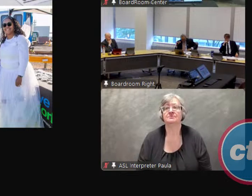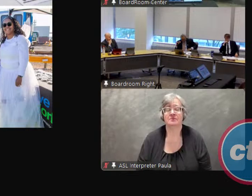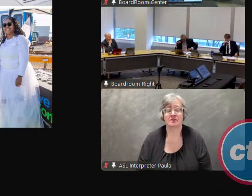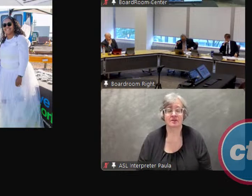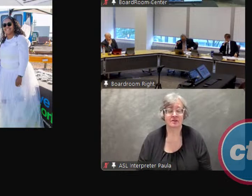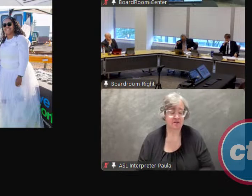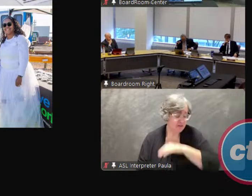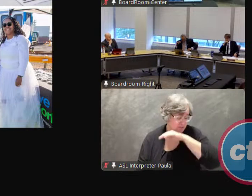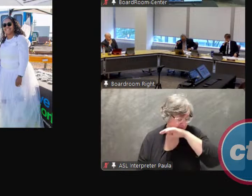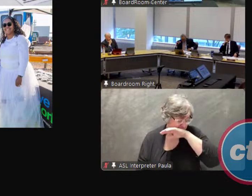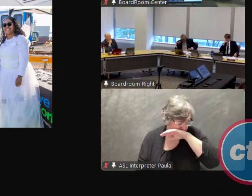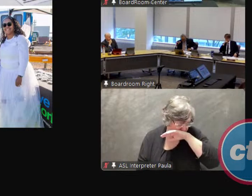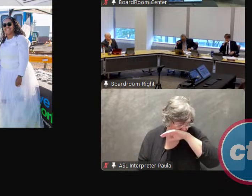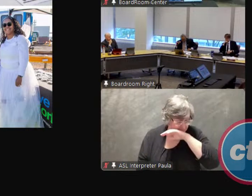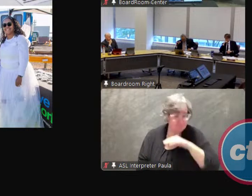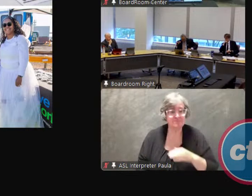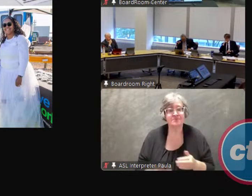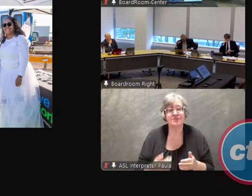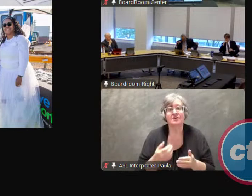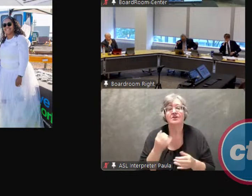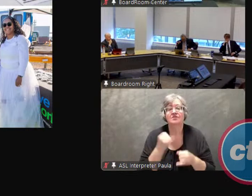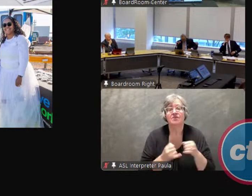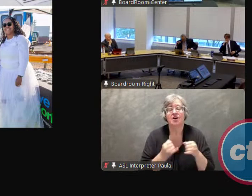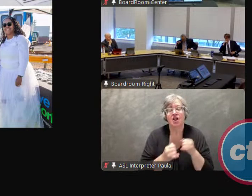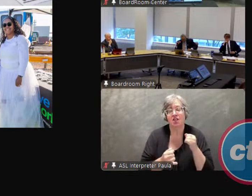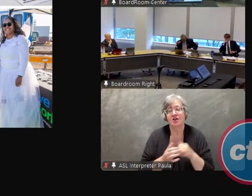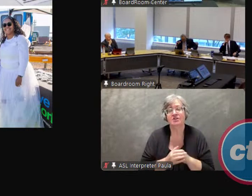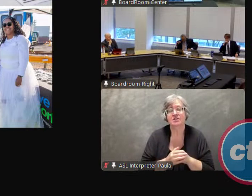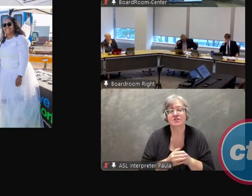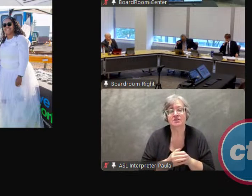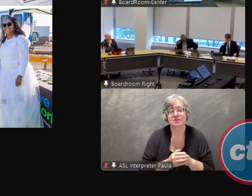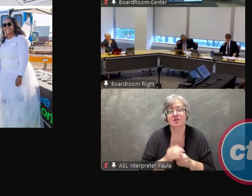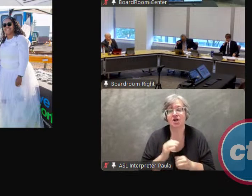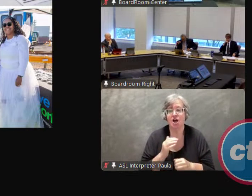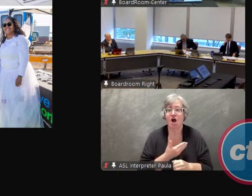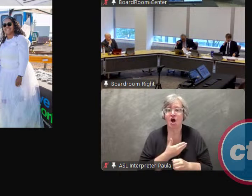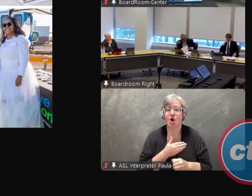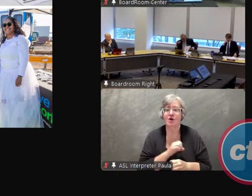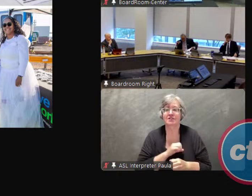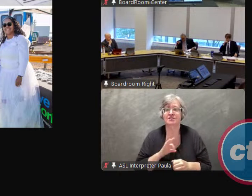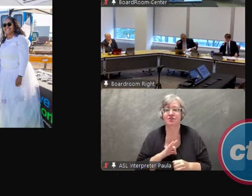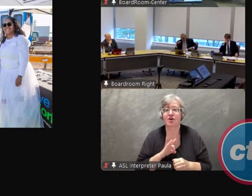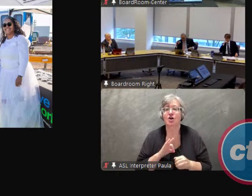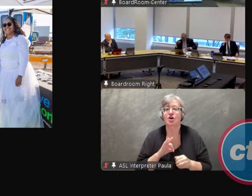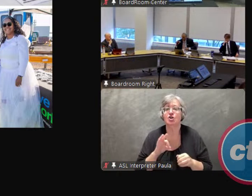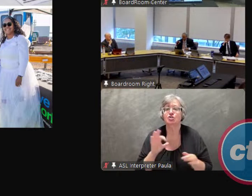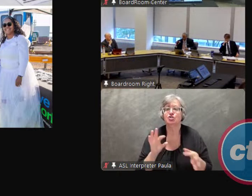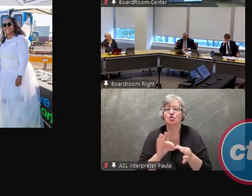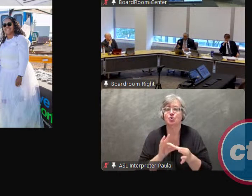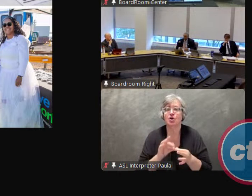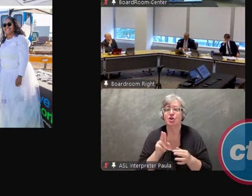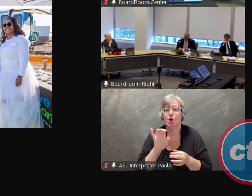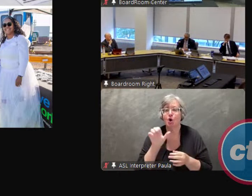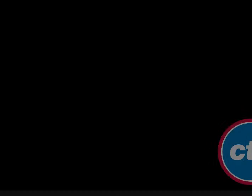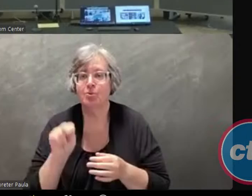Finally, last May, our staff, along with members of the Joint Urban Mobility and Transit Lab,